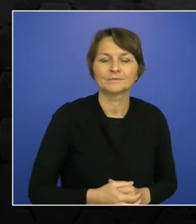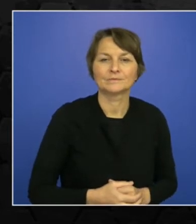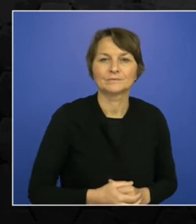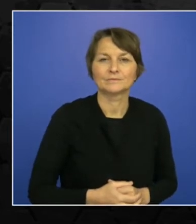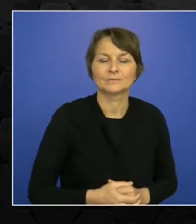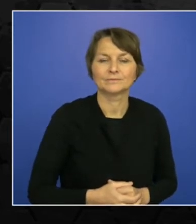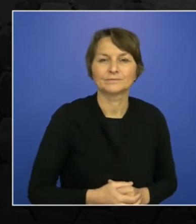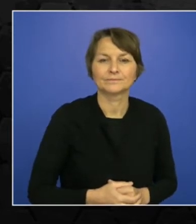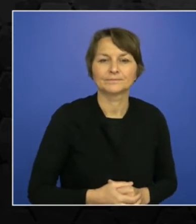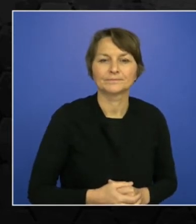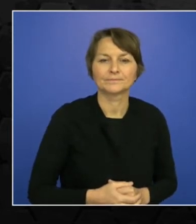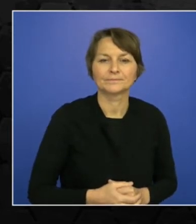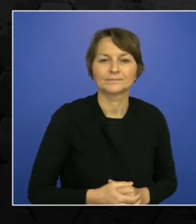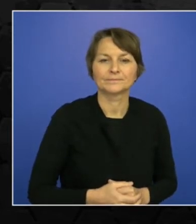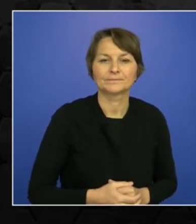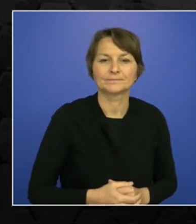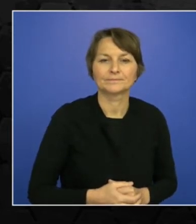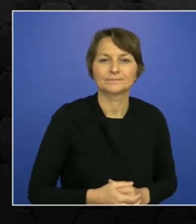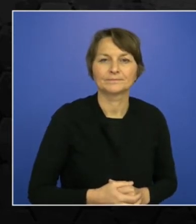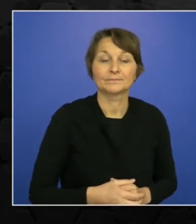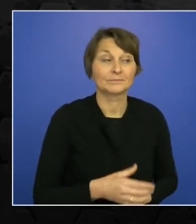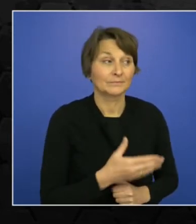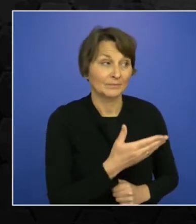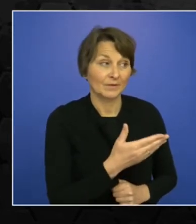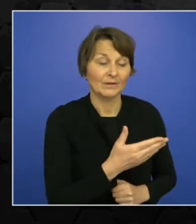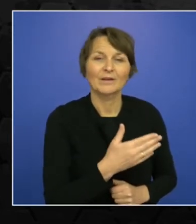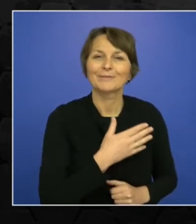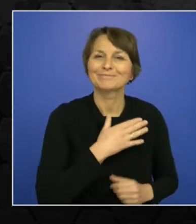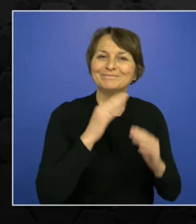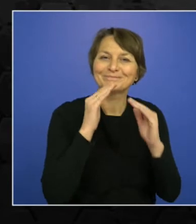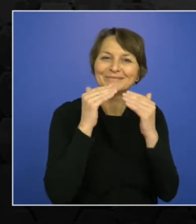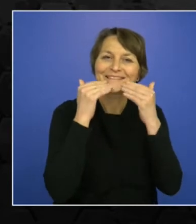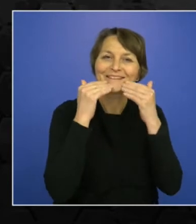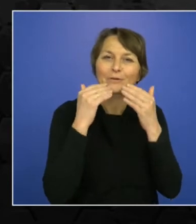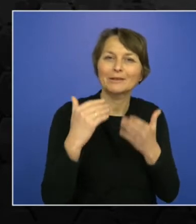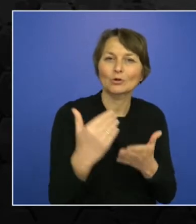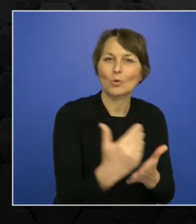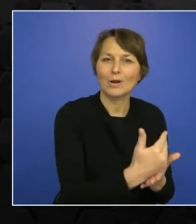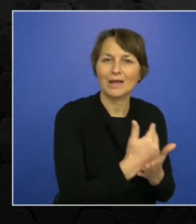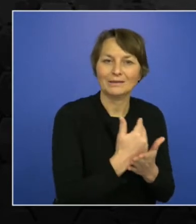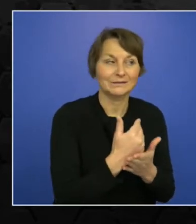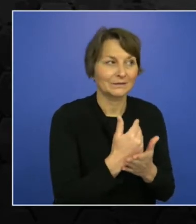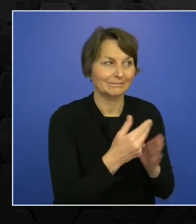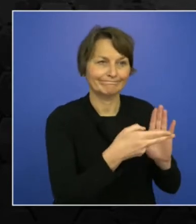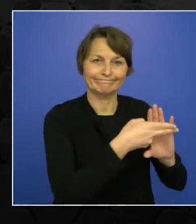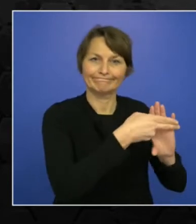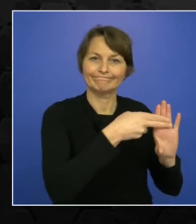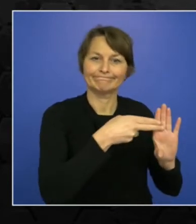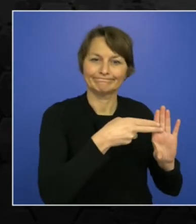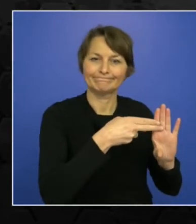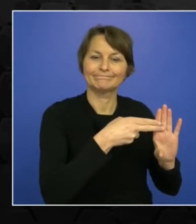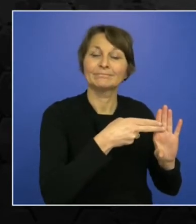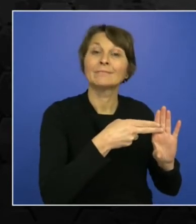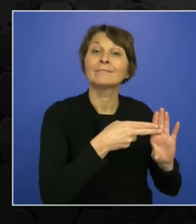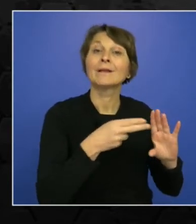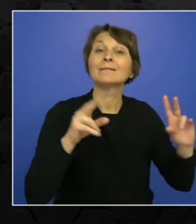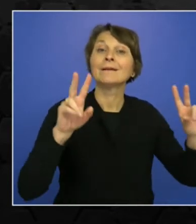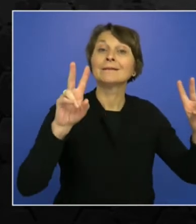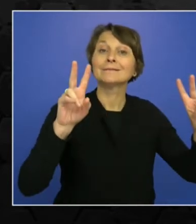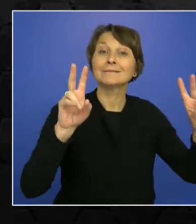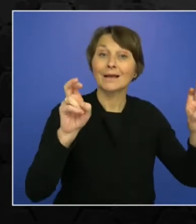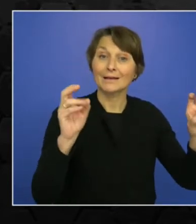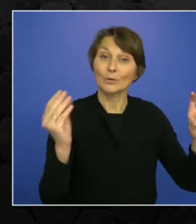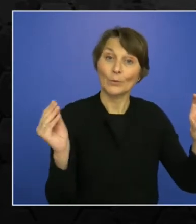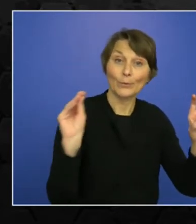gonna use sentiment collection or sentiment collect. And in our title, we are gonna get that